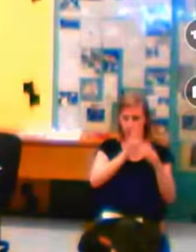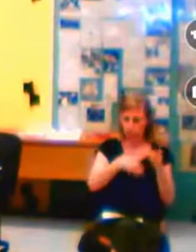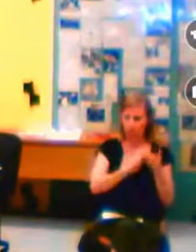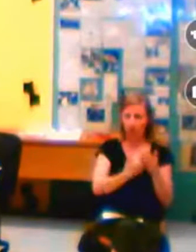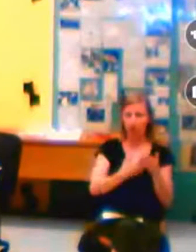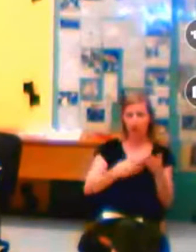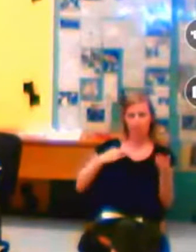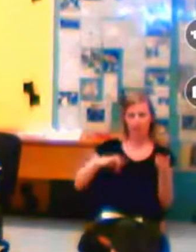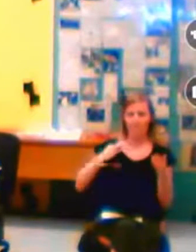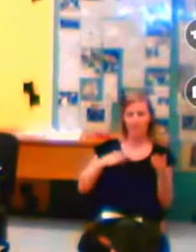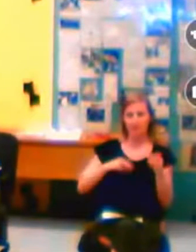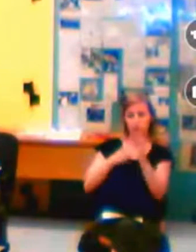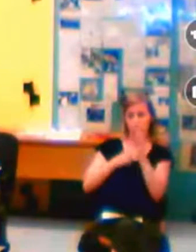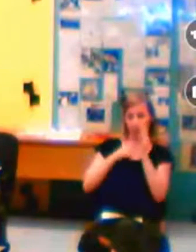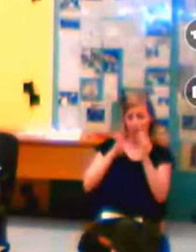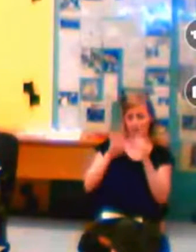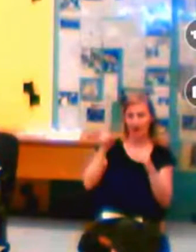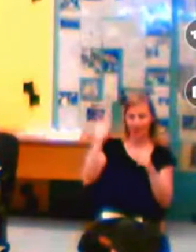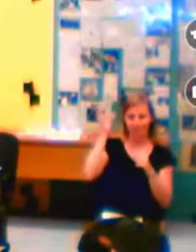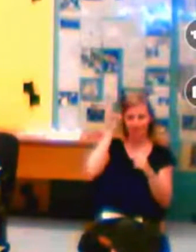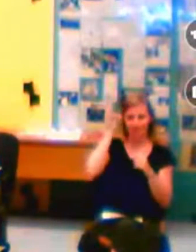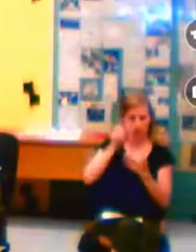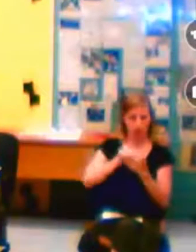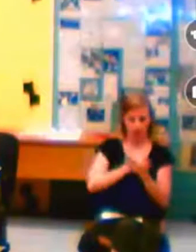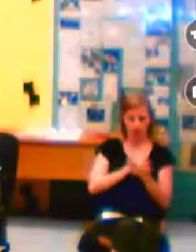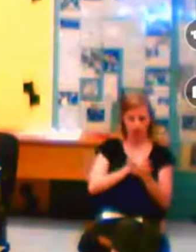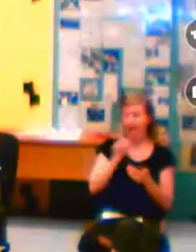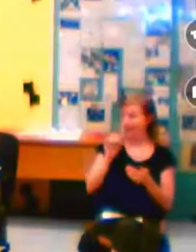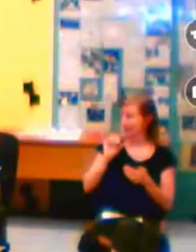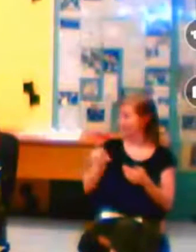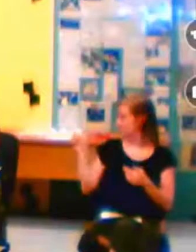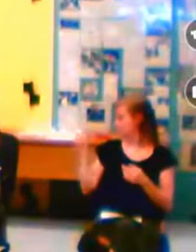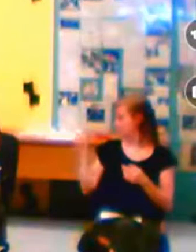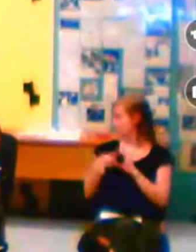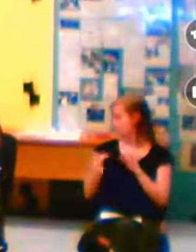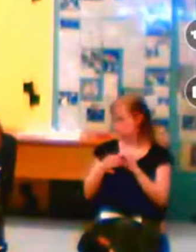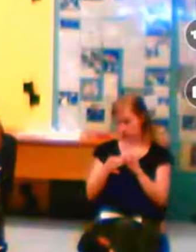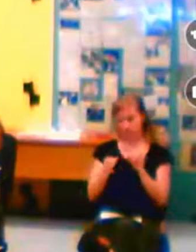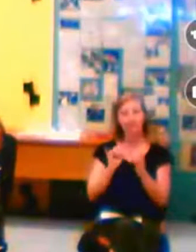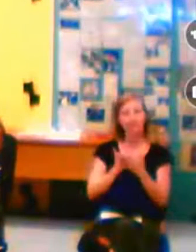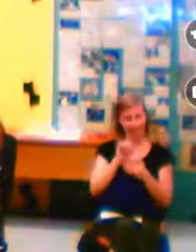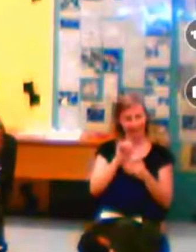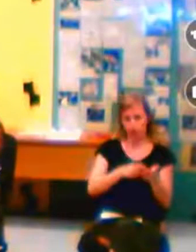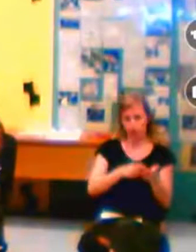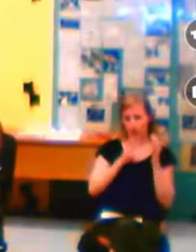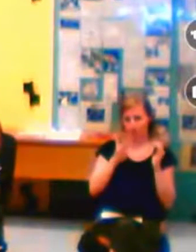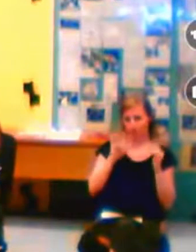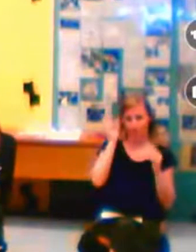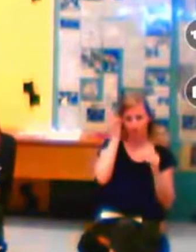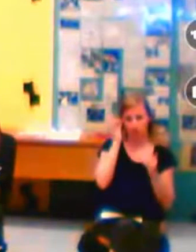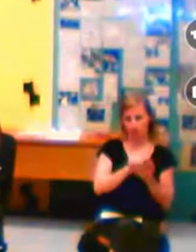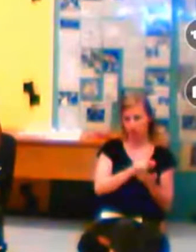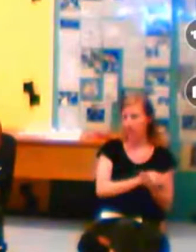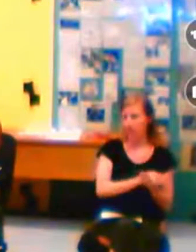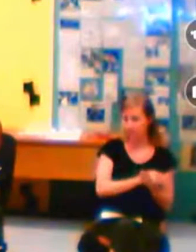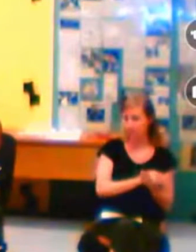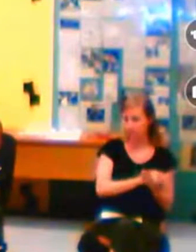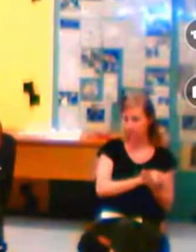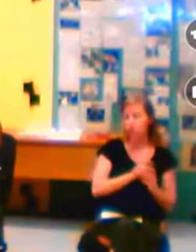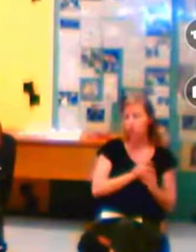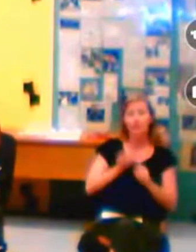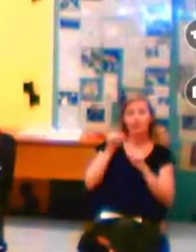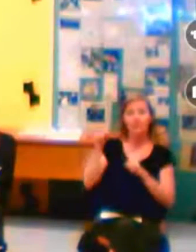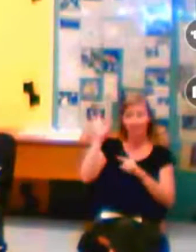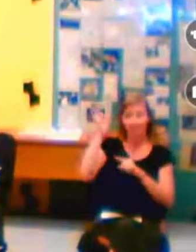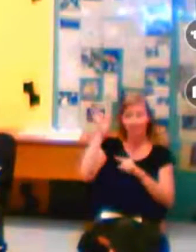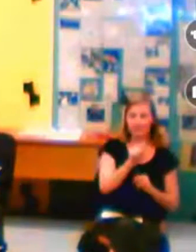that? So the amendment specifically says that Colorado Care will cover all benefits required by